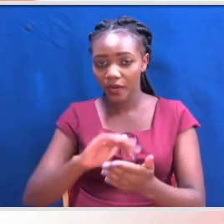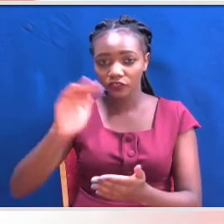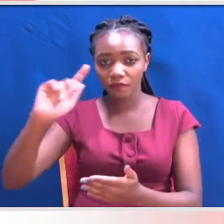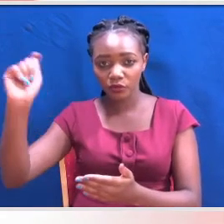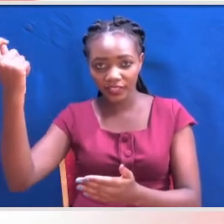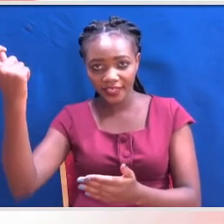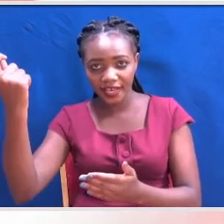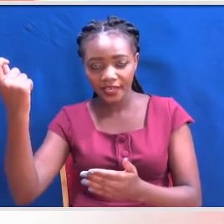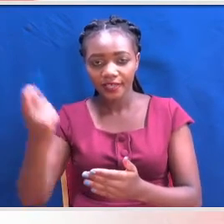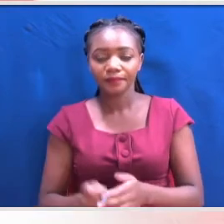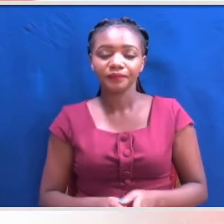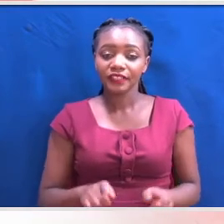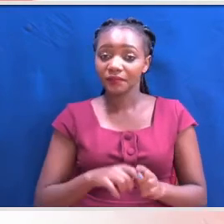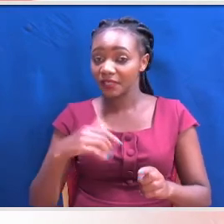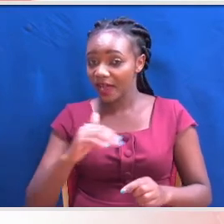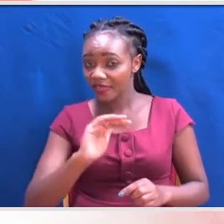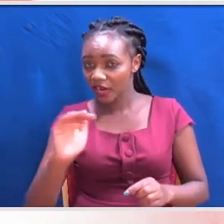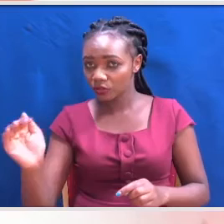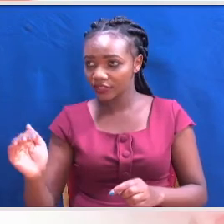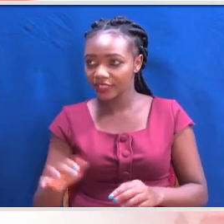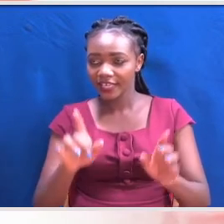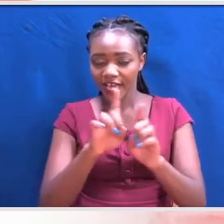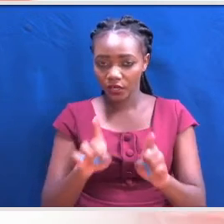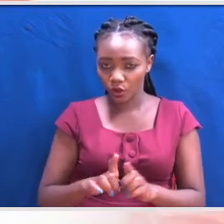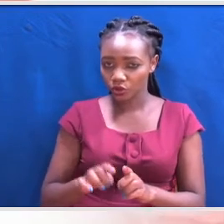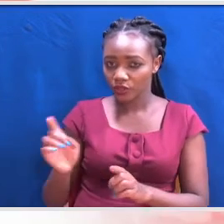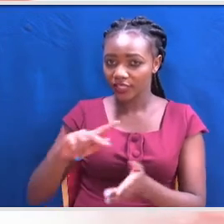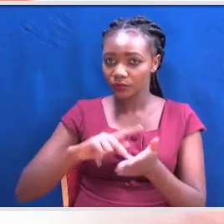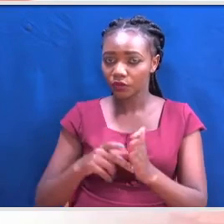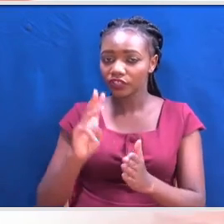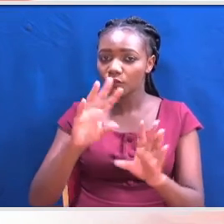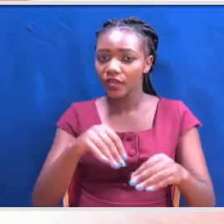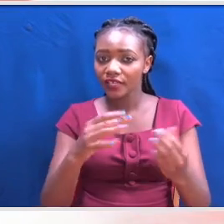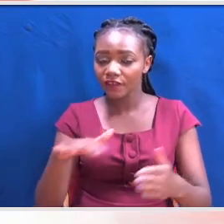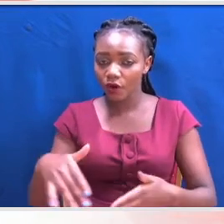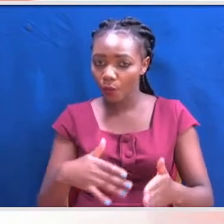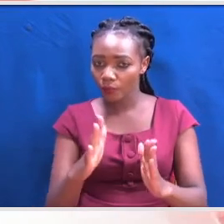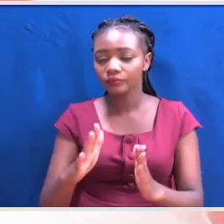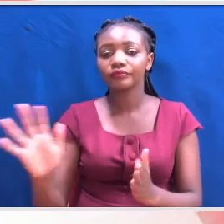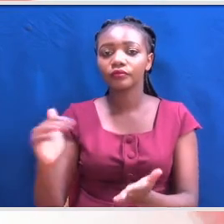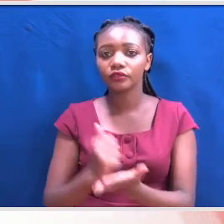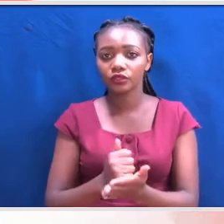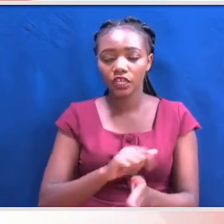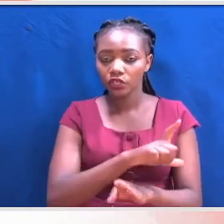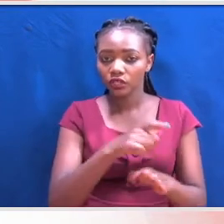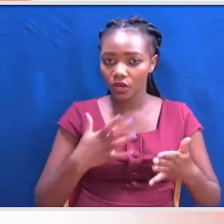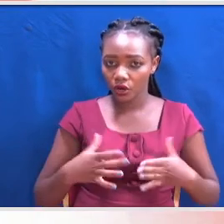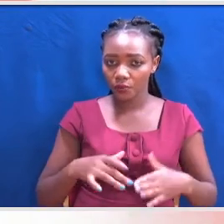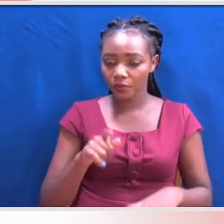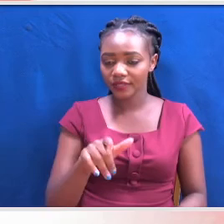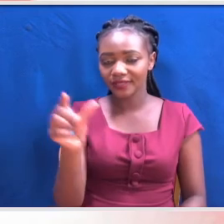but also to the neighboring counties. Also, this warehouse will provide employment opportunities to the locals in this